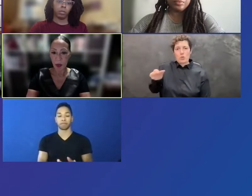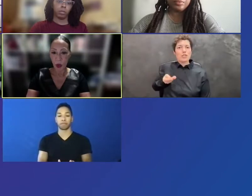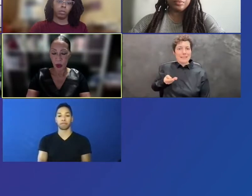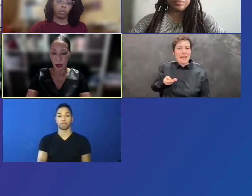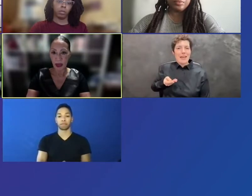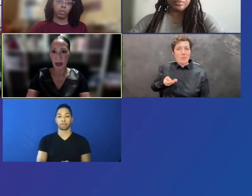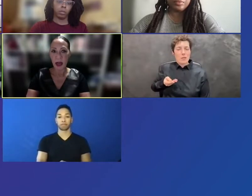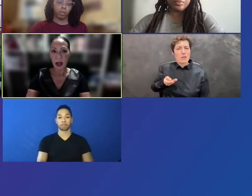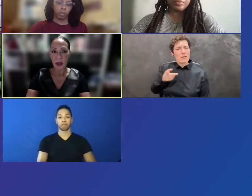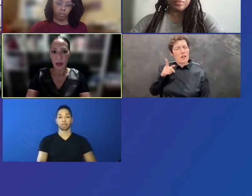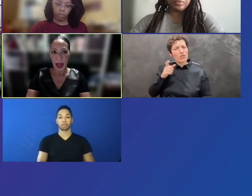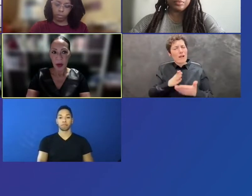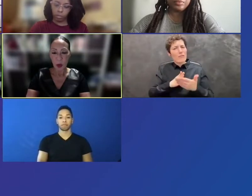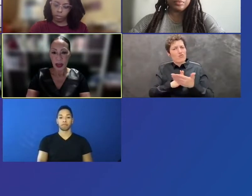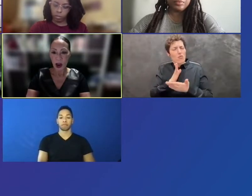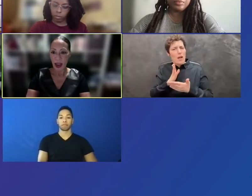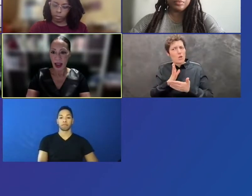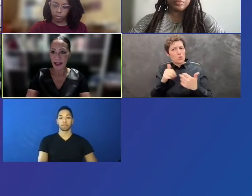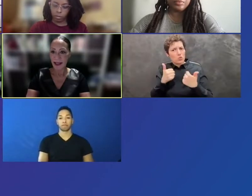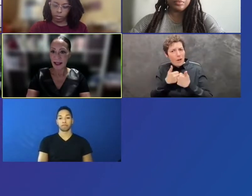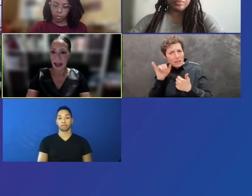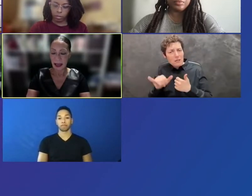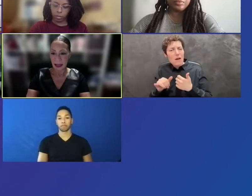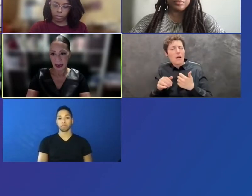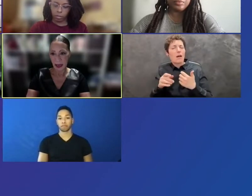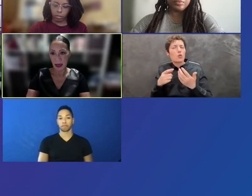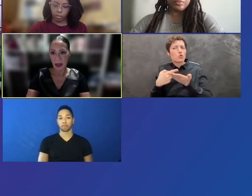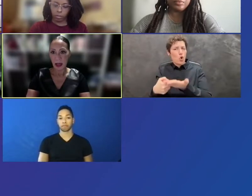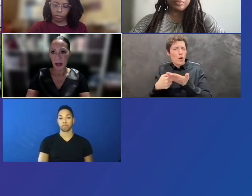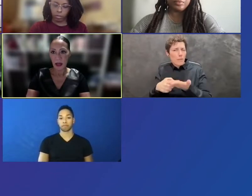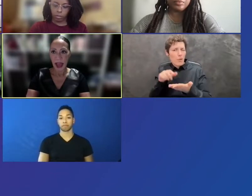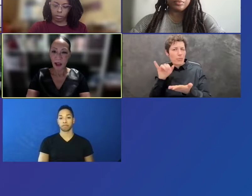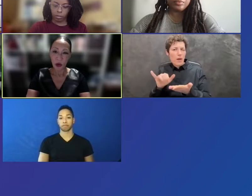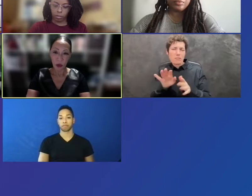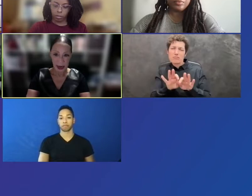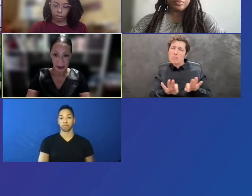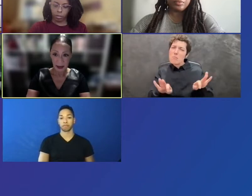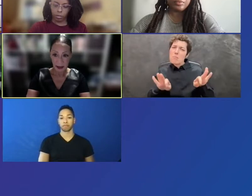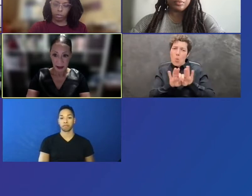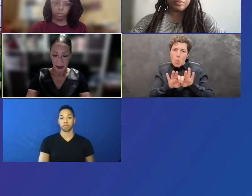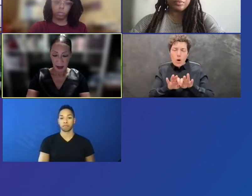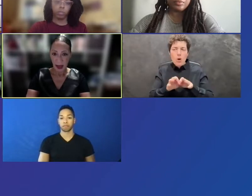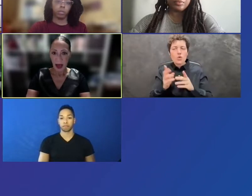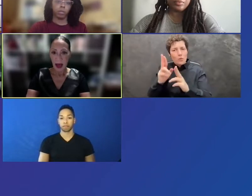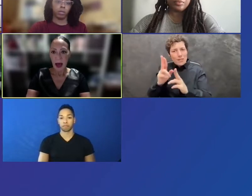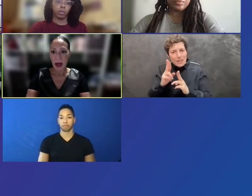it's important that we are extended that grace